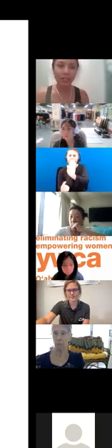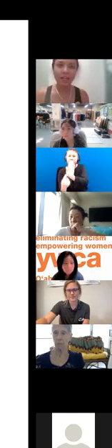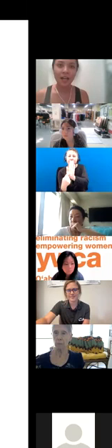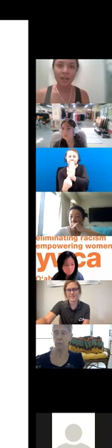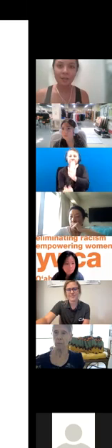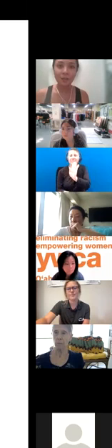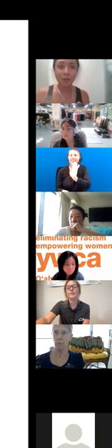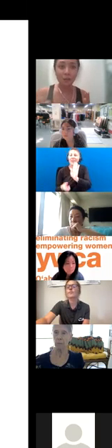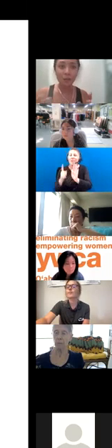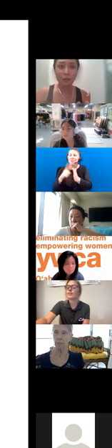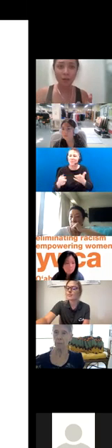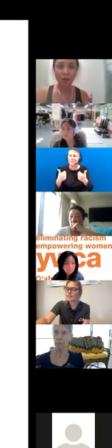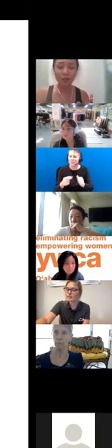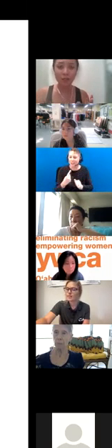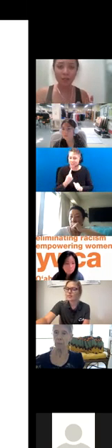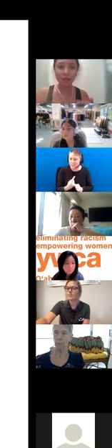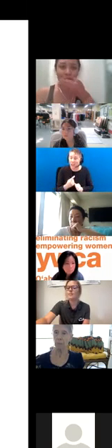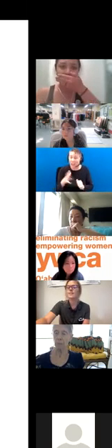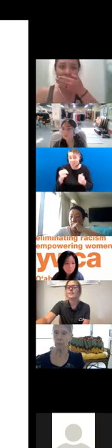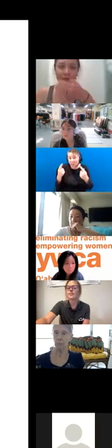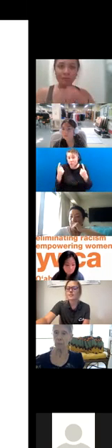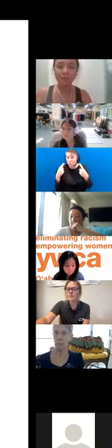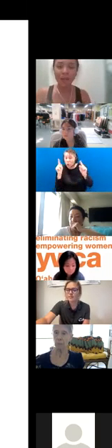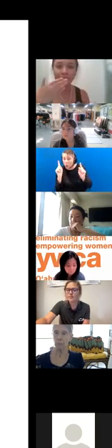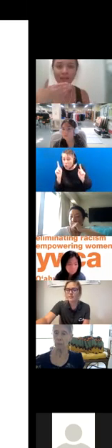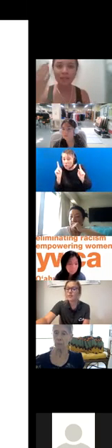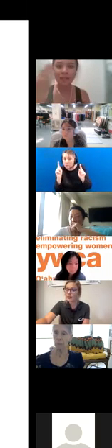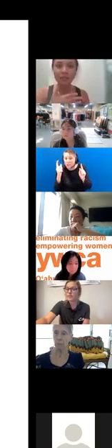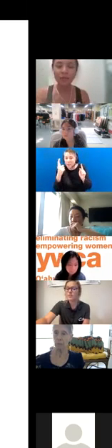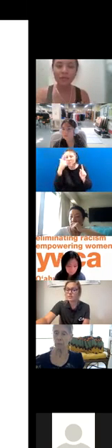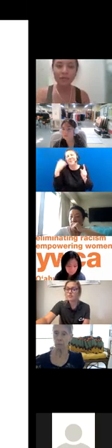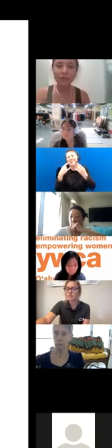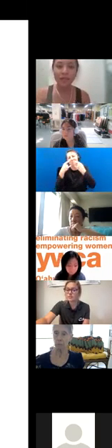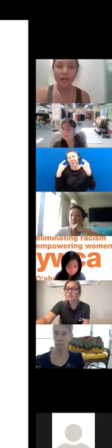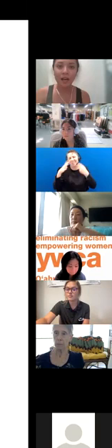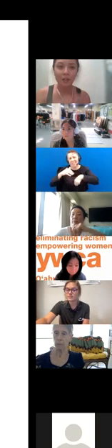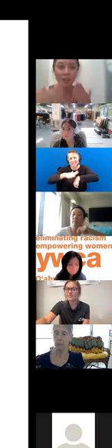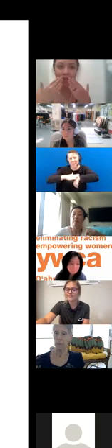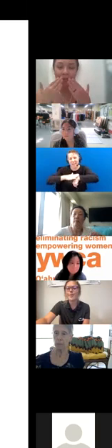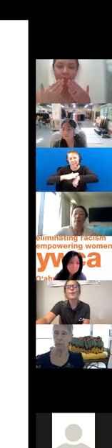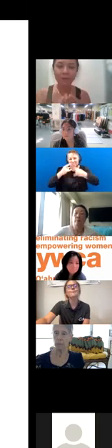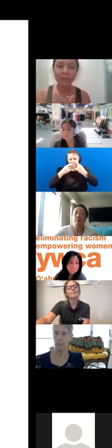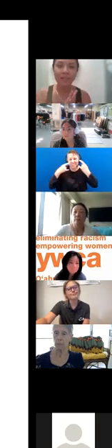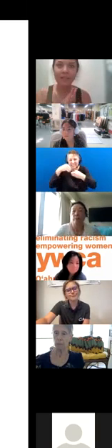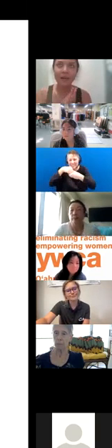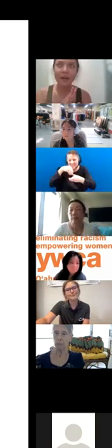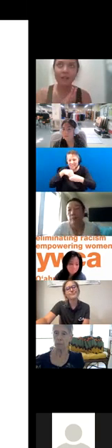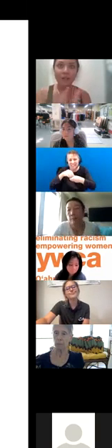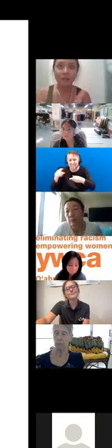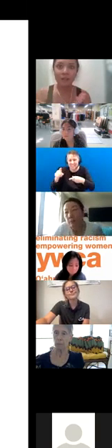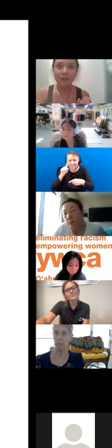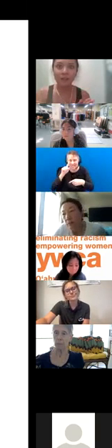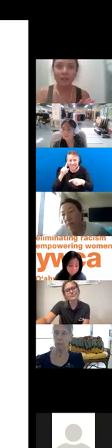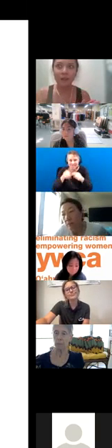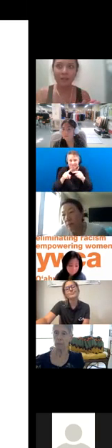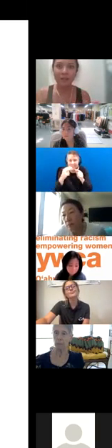section. So that worked, especially since we have to wear masks indoors, and she can't lip read. So